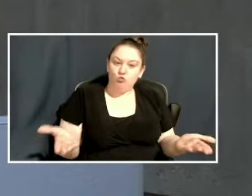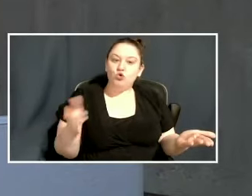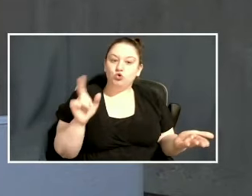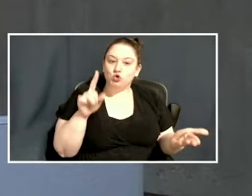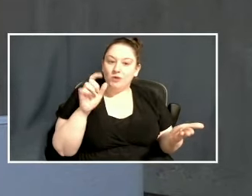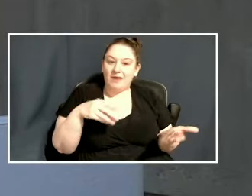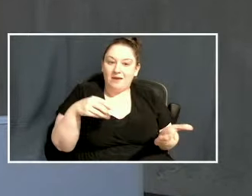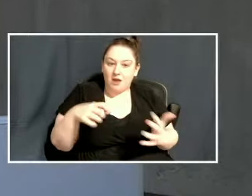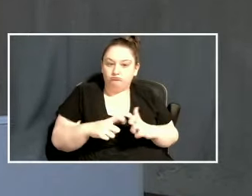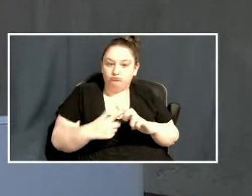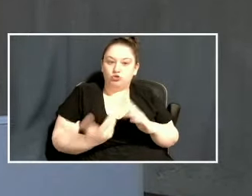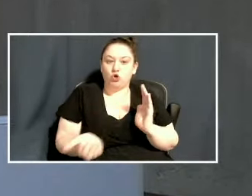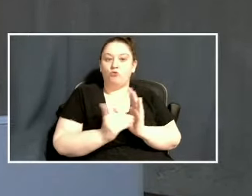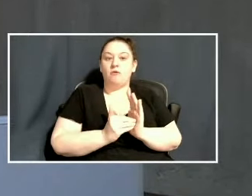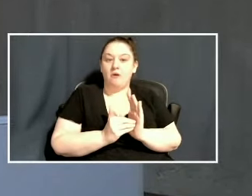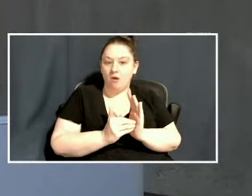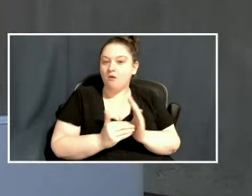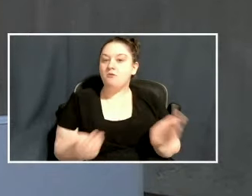And